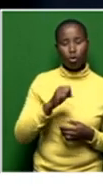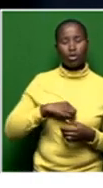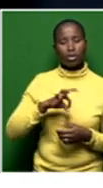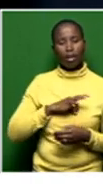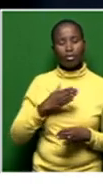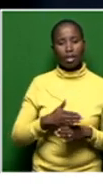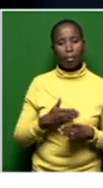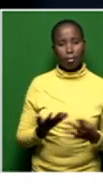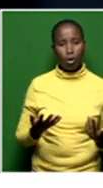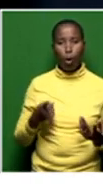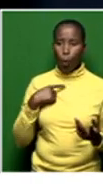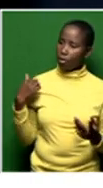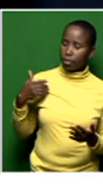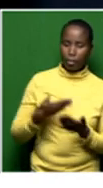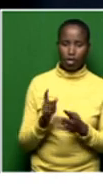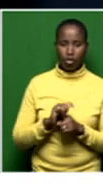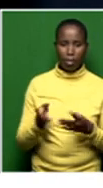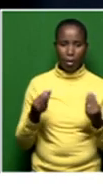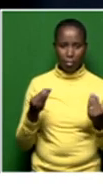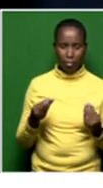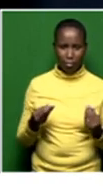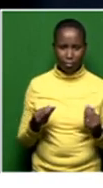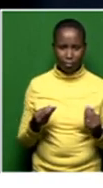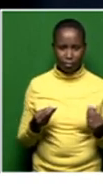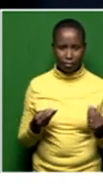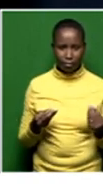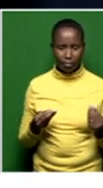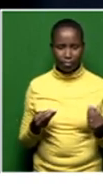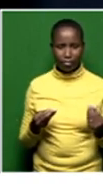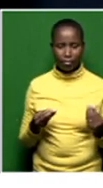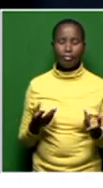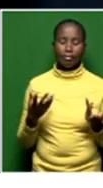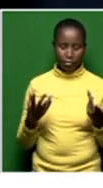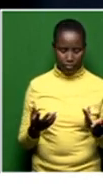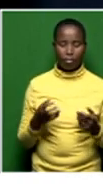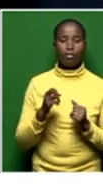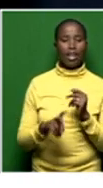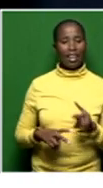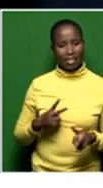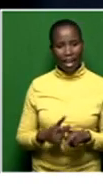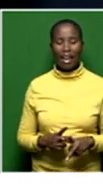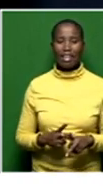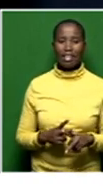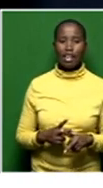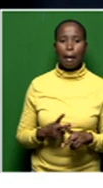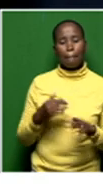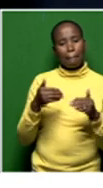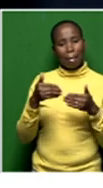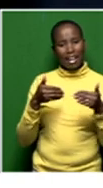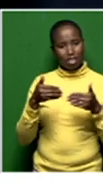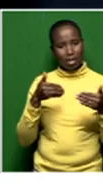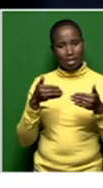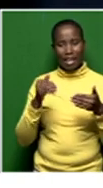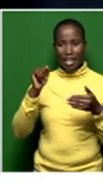that period while they were training. But because, again, there's a real failure of management and leadership